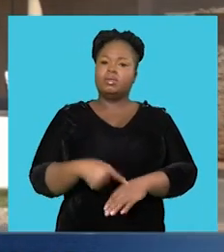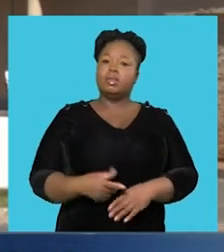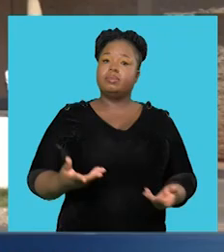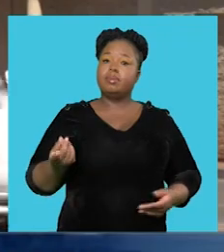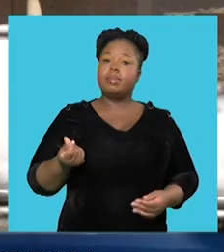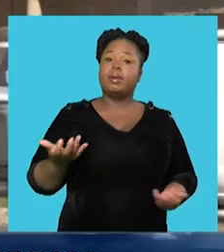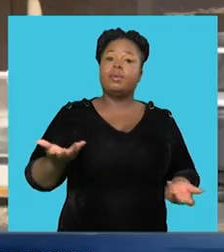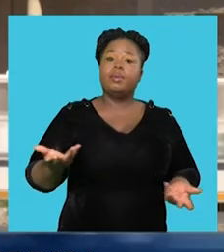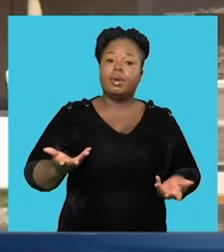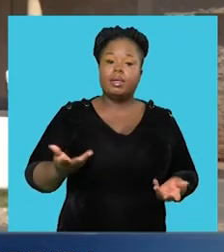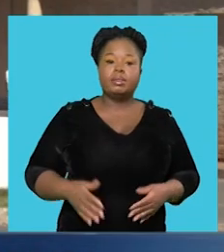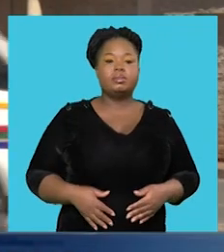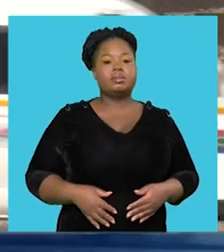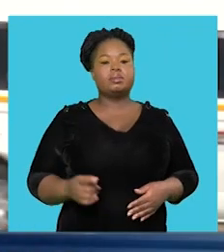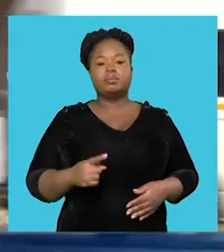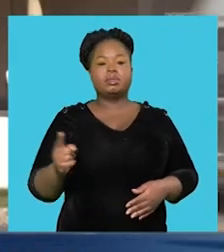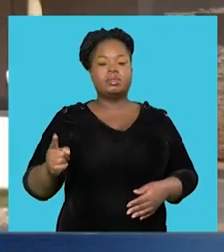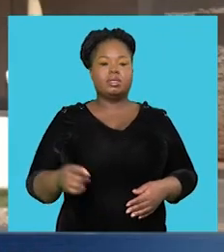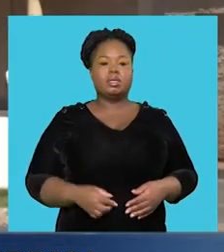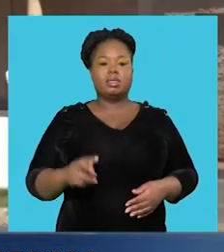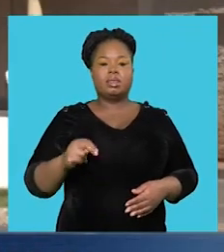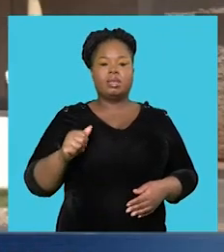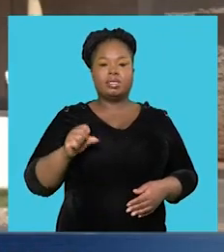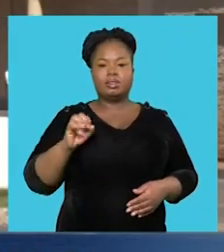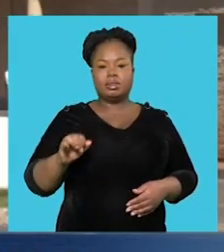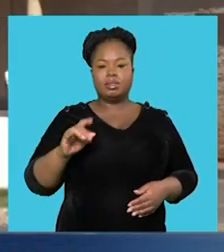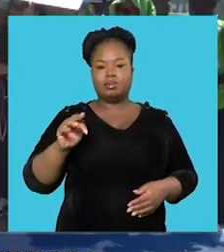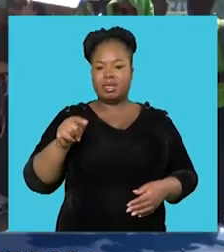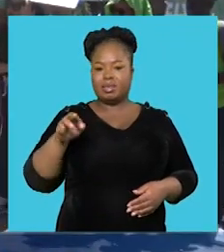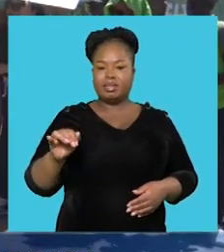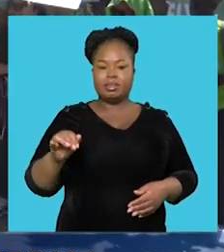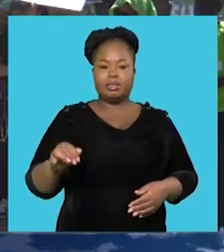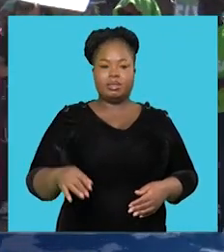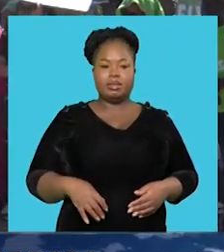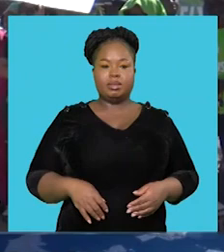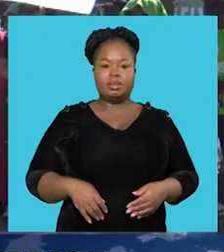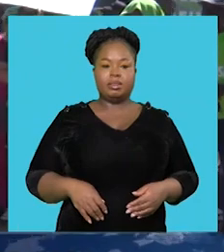to? It's going to in Nazi Spanish gimmick.